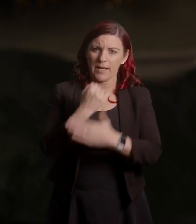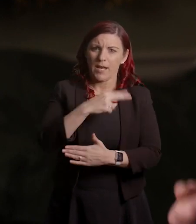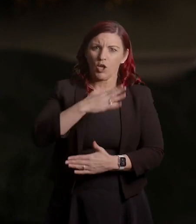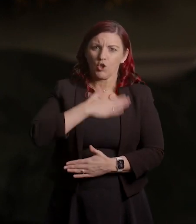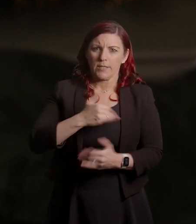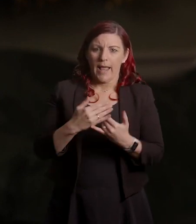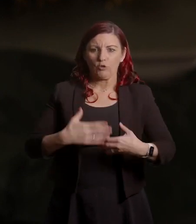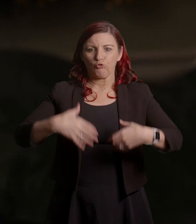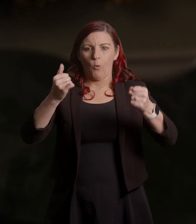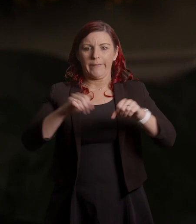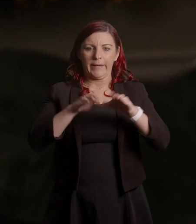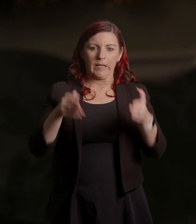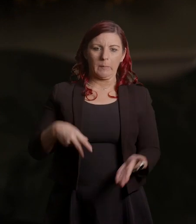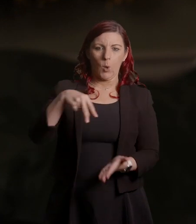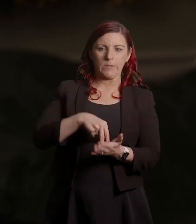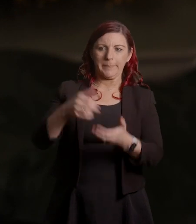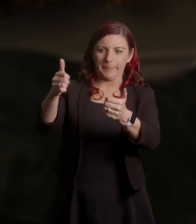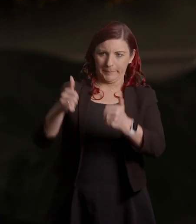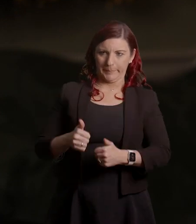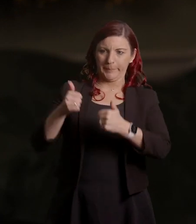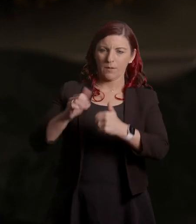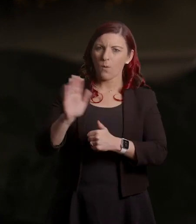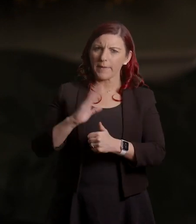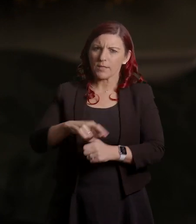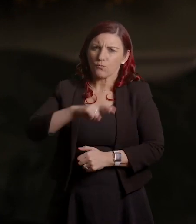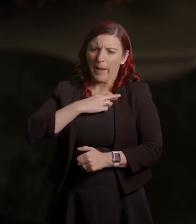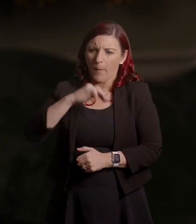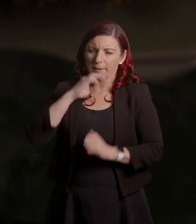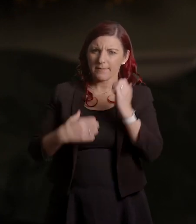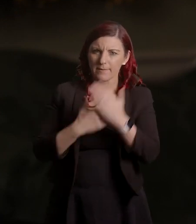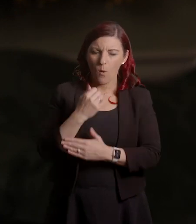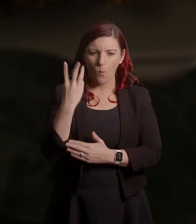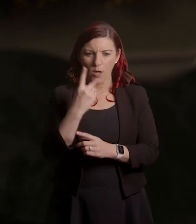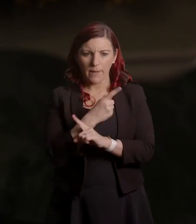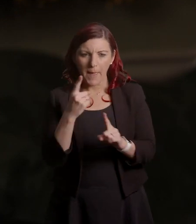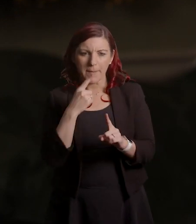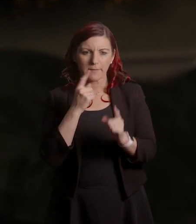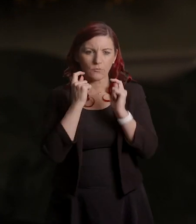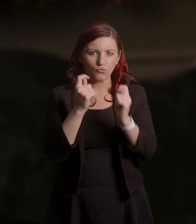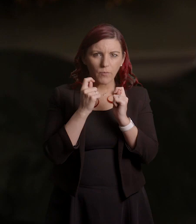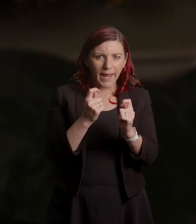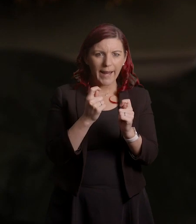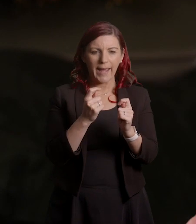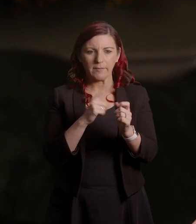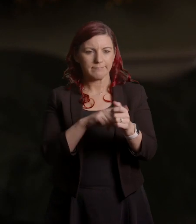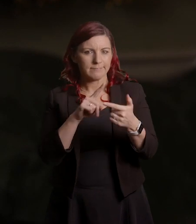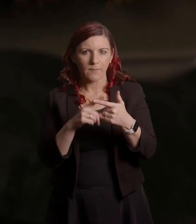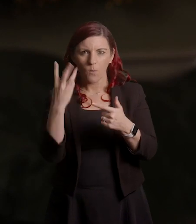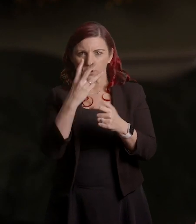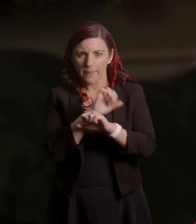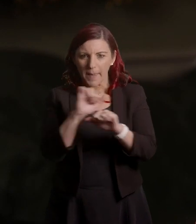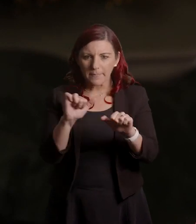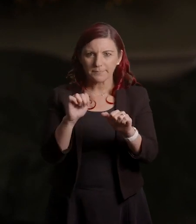just trophies on a podium being handed over. That, you know, watching them in training sessions, you know, watching them in